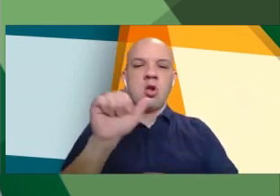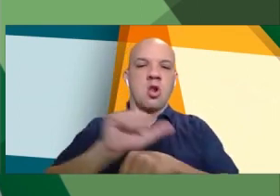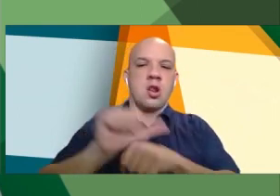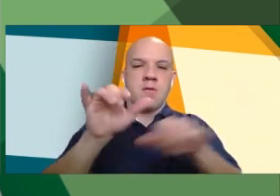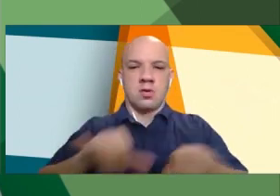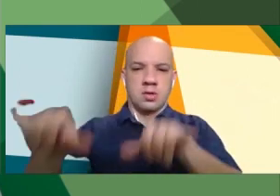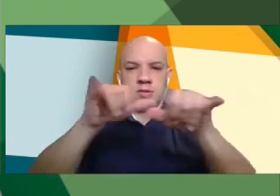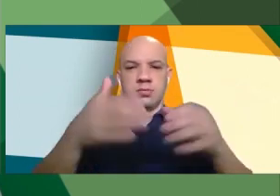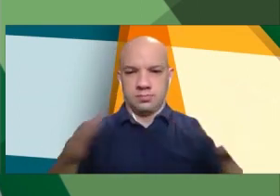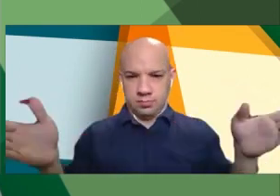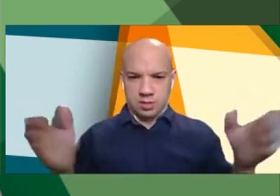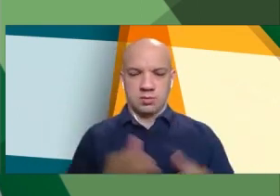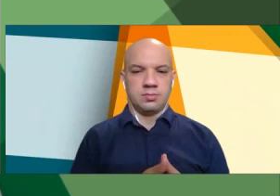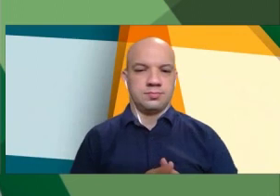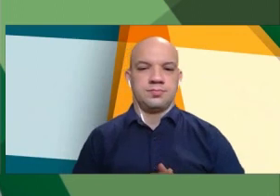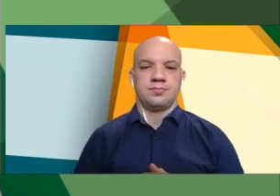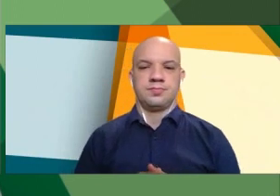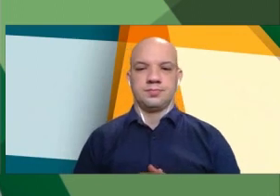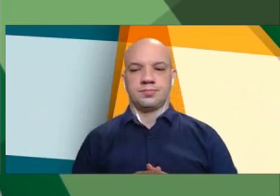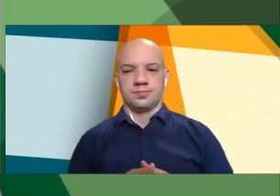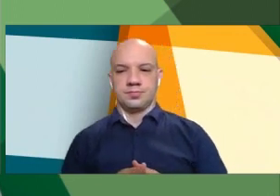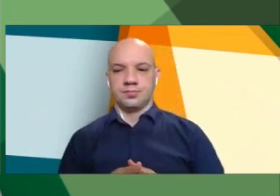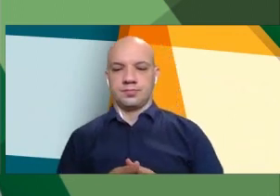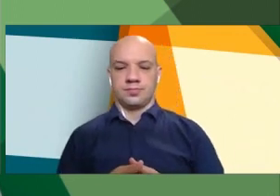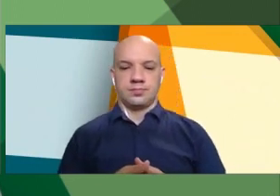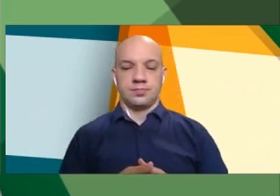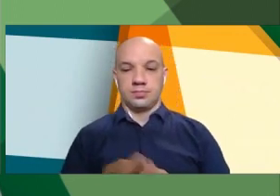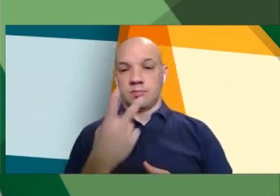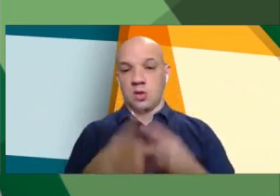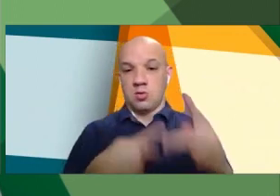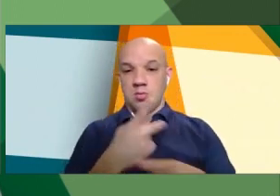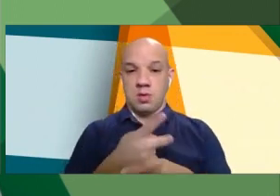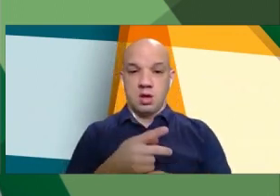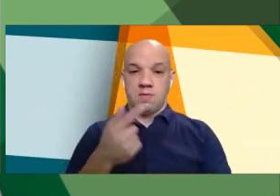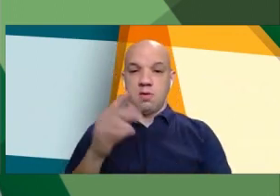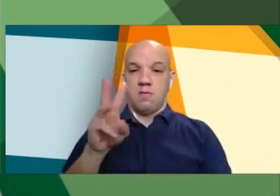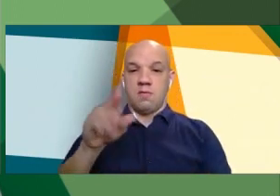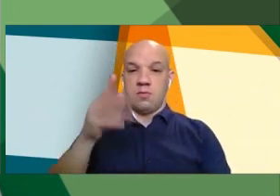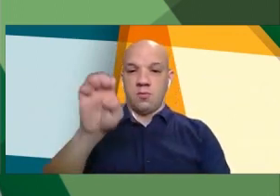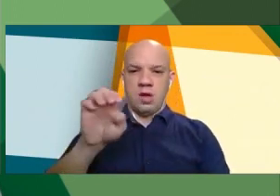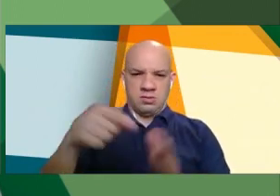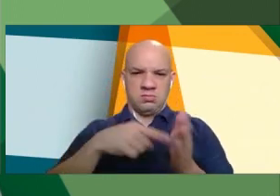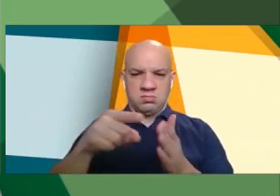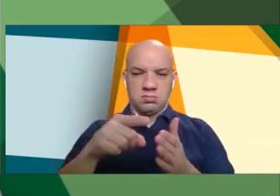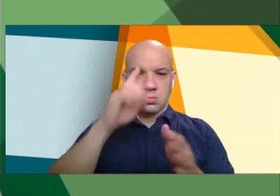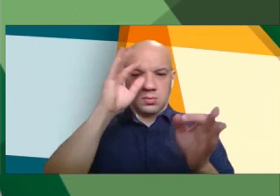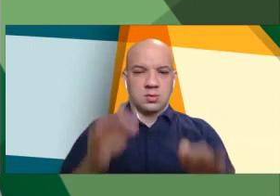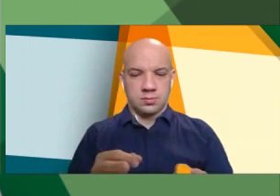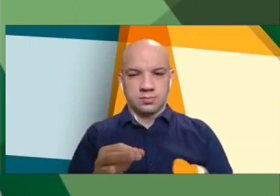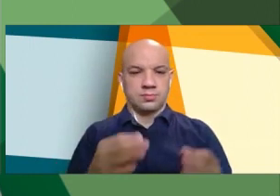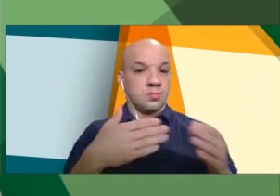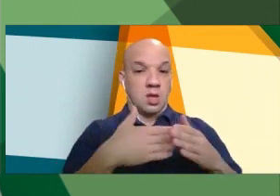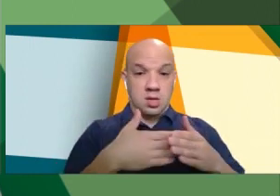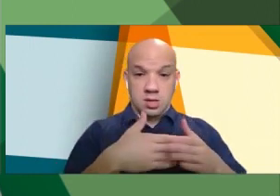Davis-Bacon, there's two types of wage determination. You can have a general wage decision, or you can